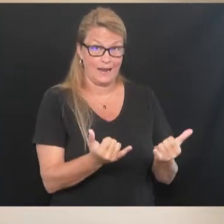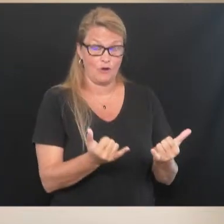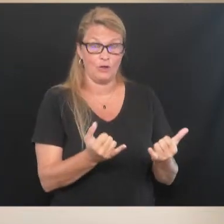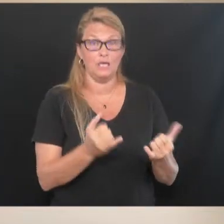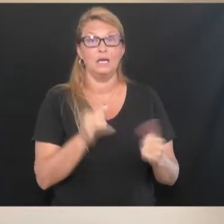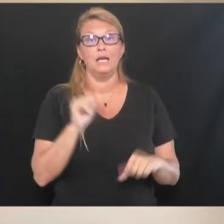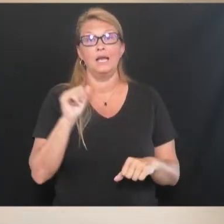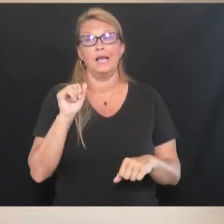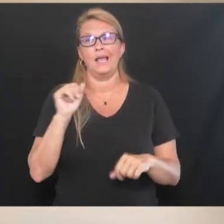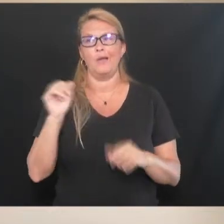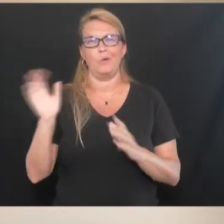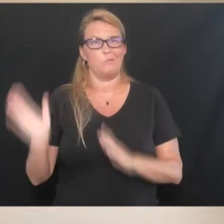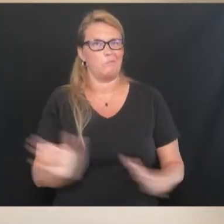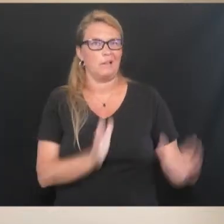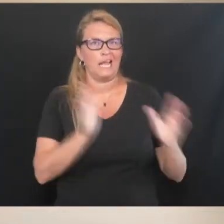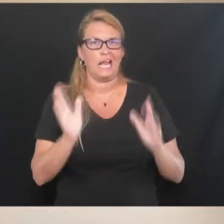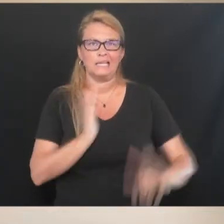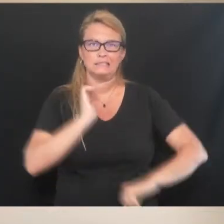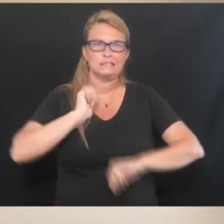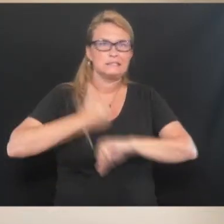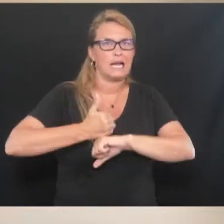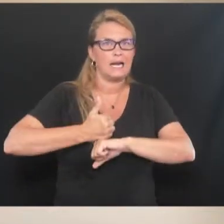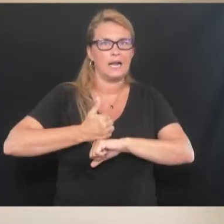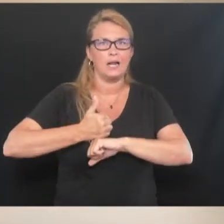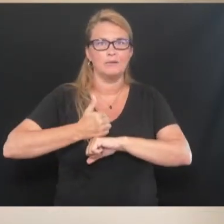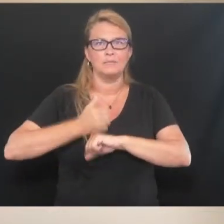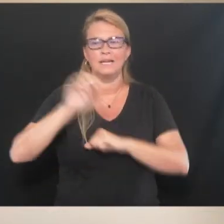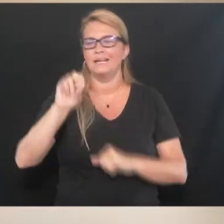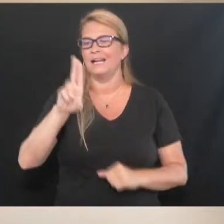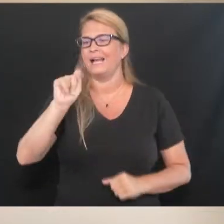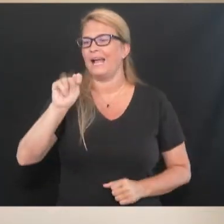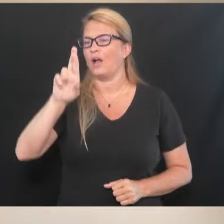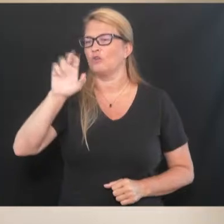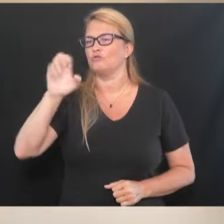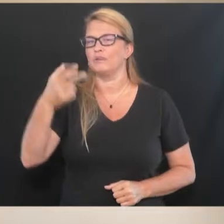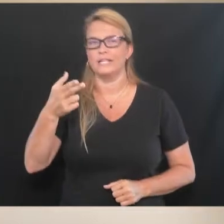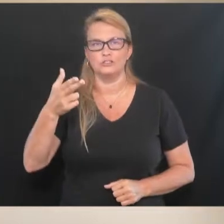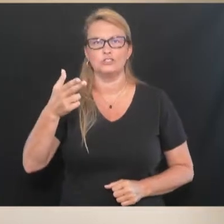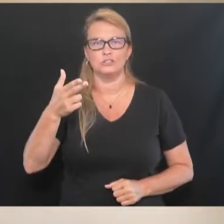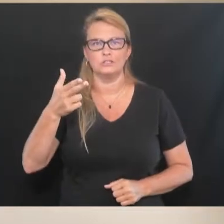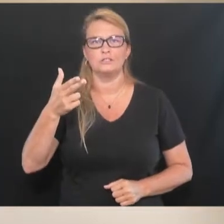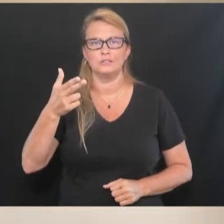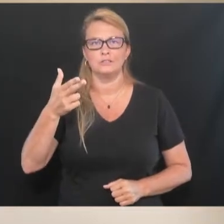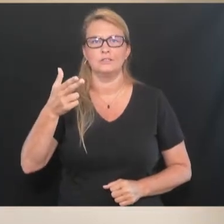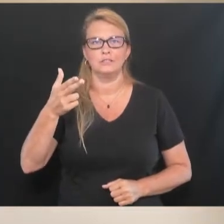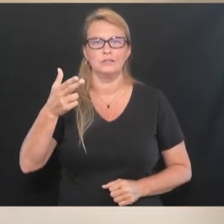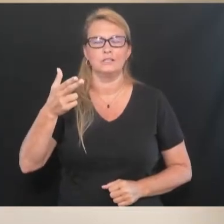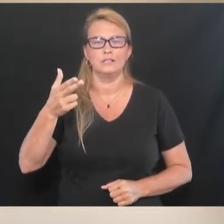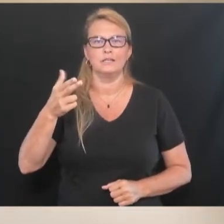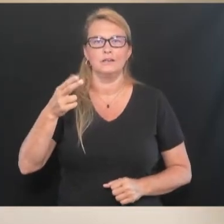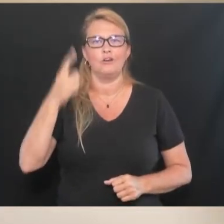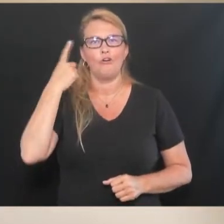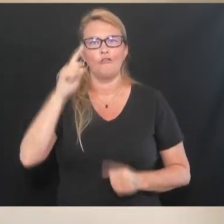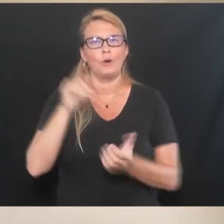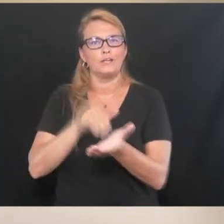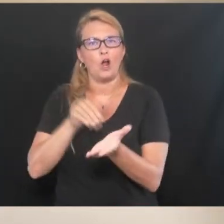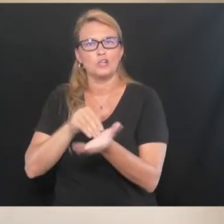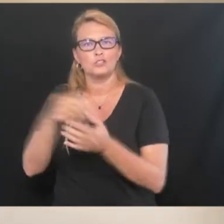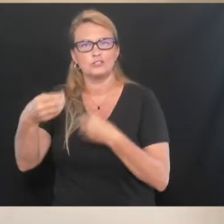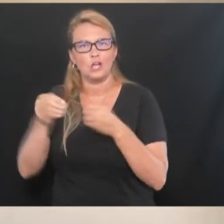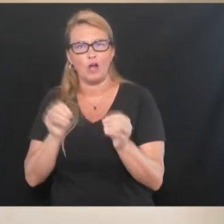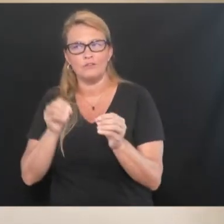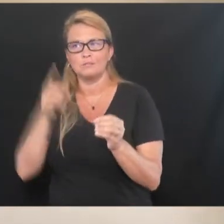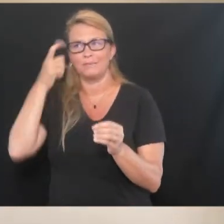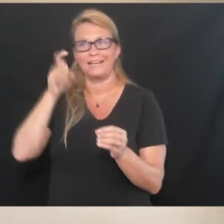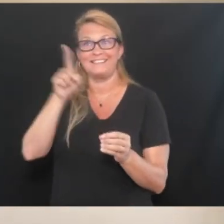together plans to do outreach to care providers because they'll be engaged